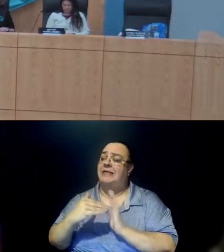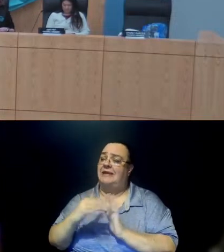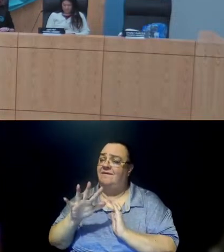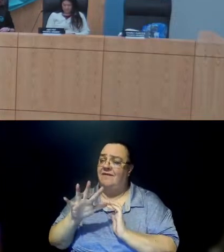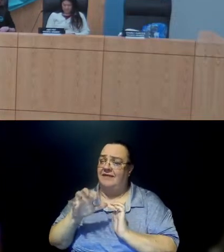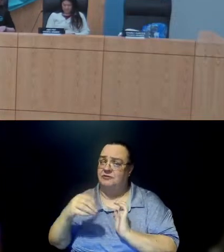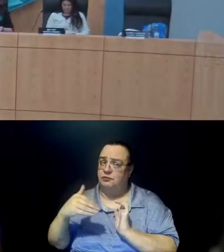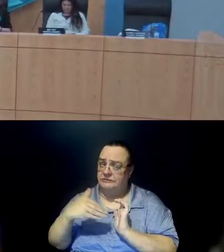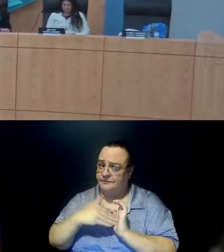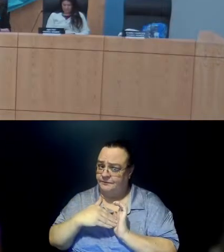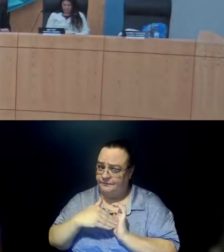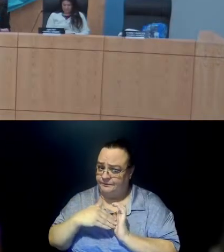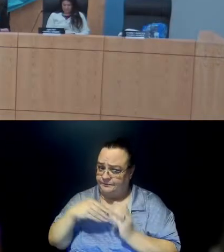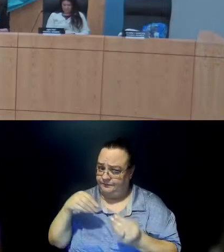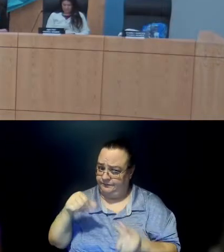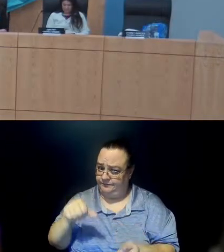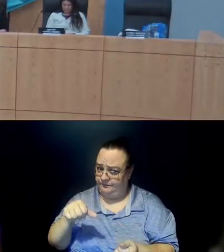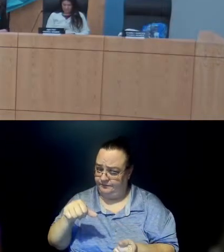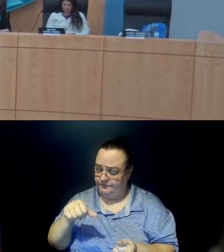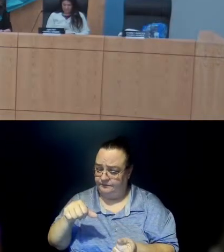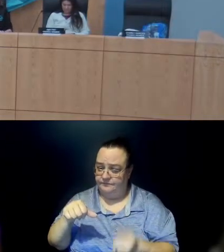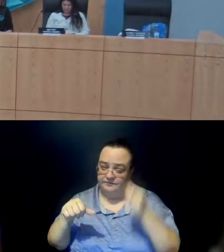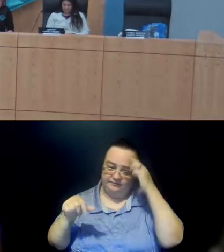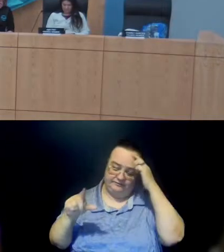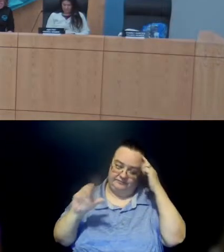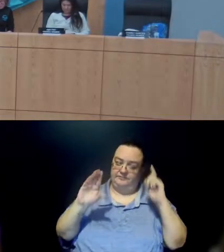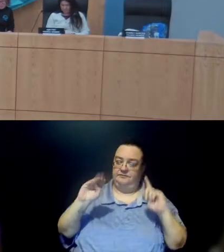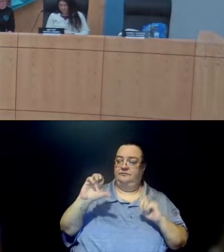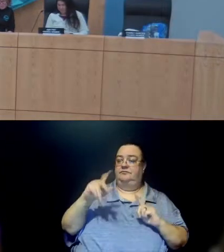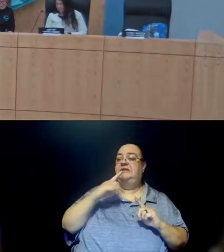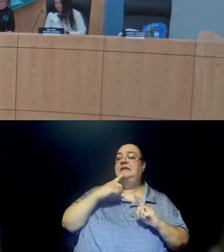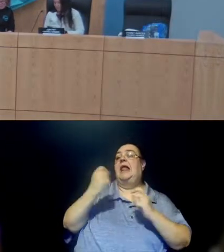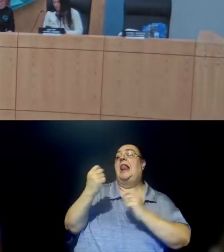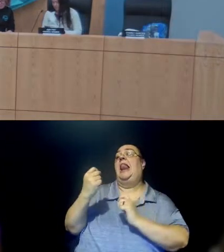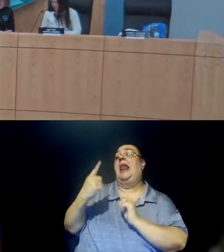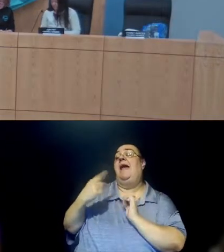$11,500,000 expenditure? we're at